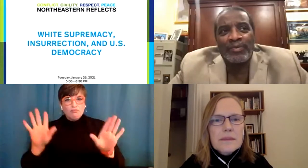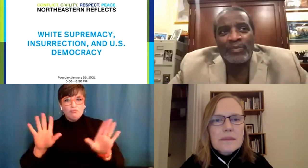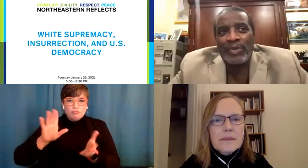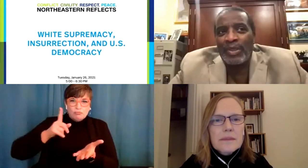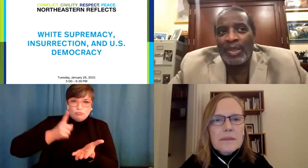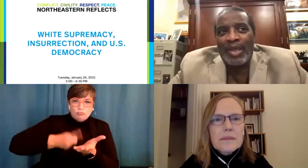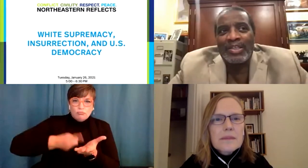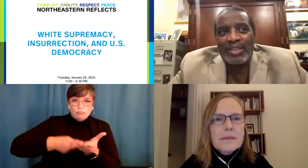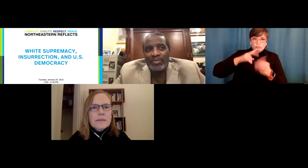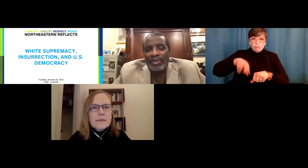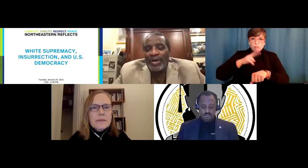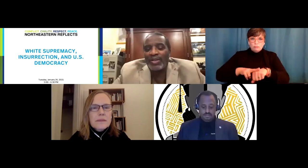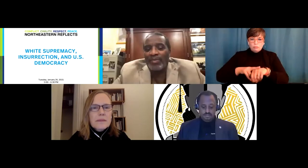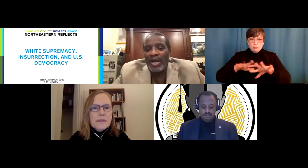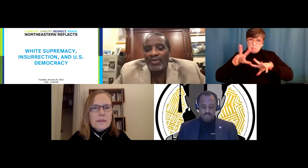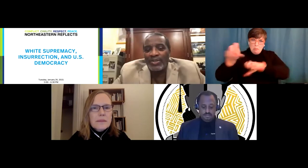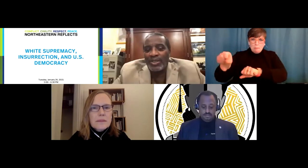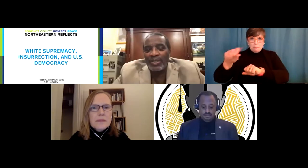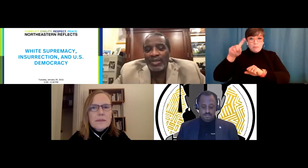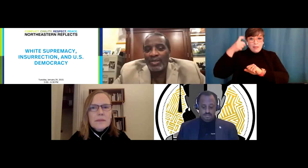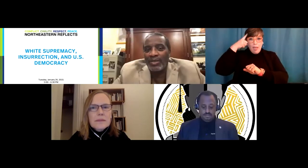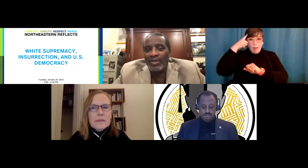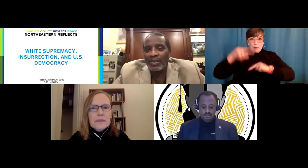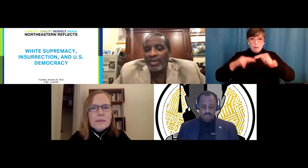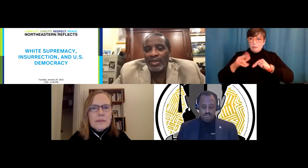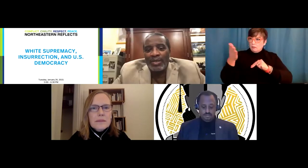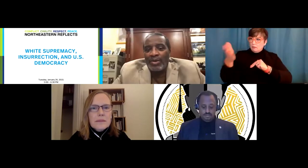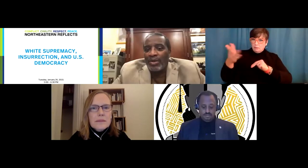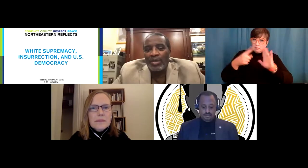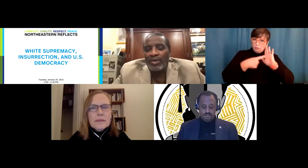building, a symbol of our democracy,